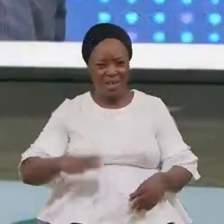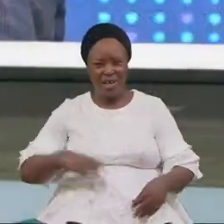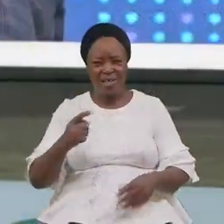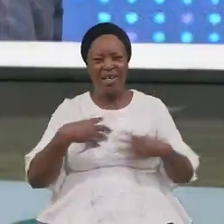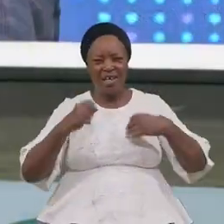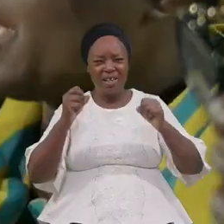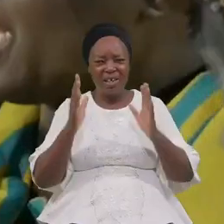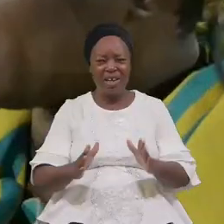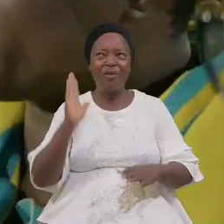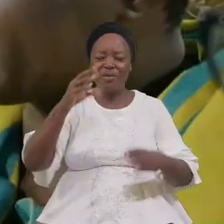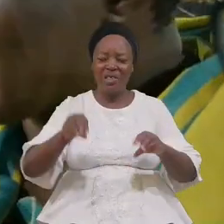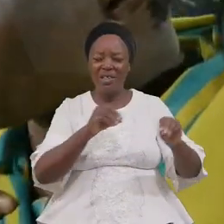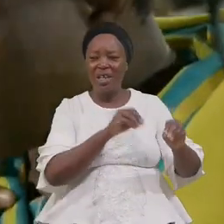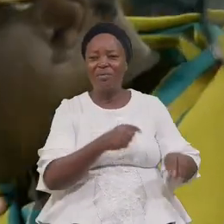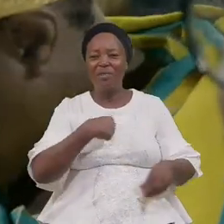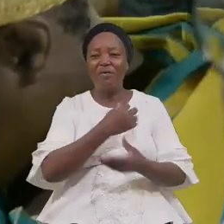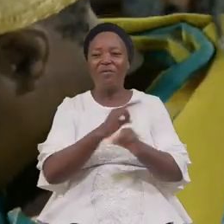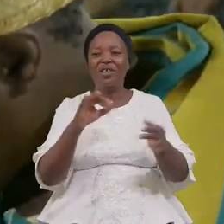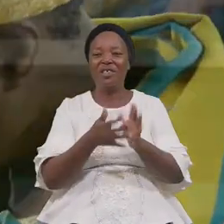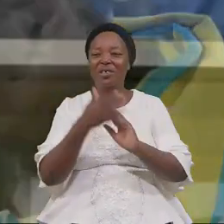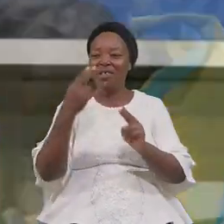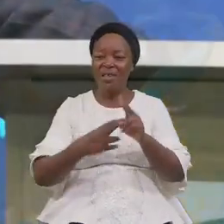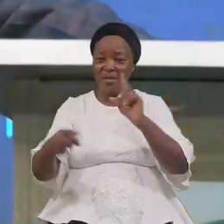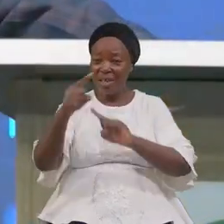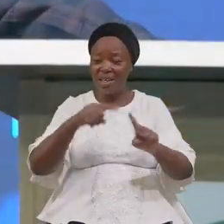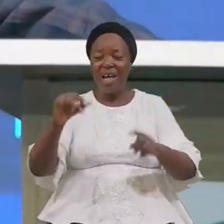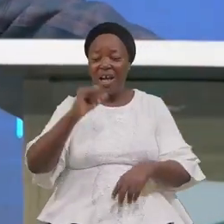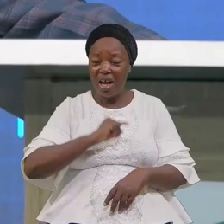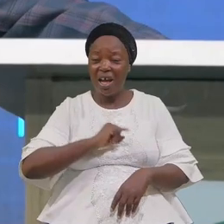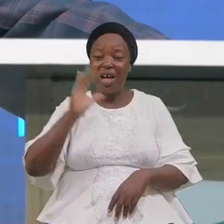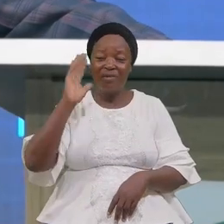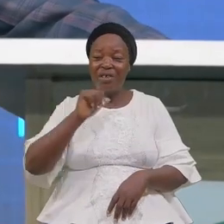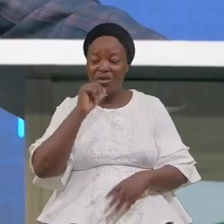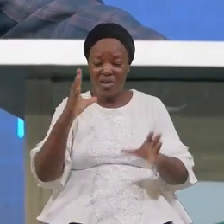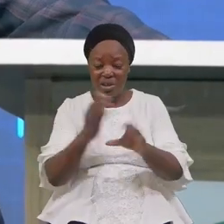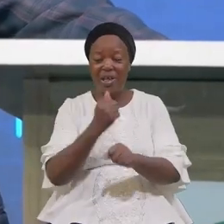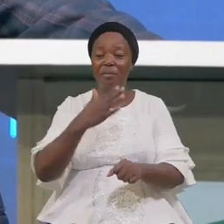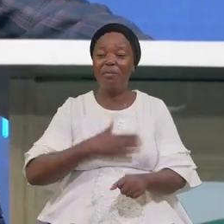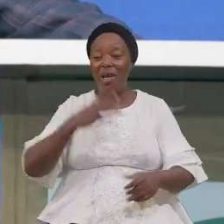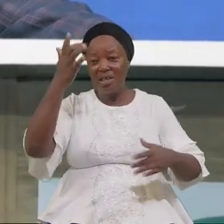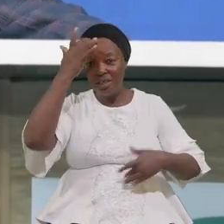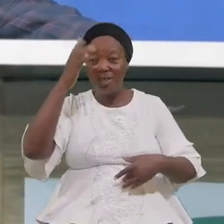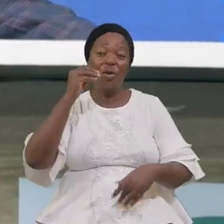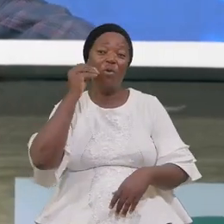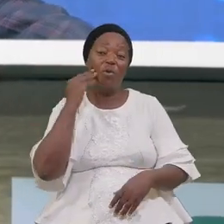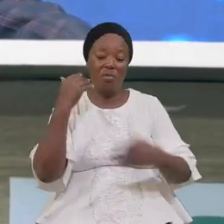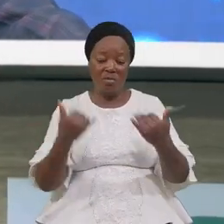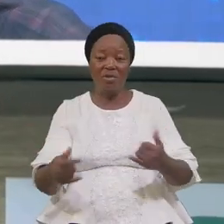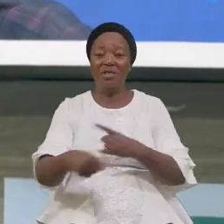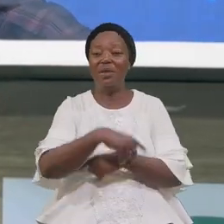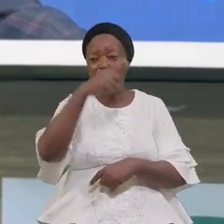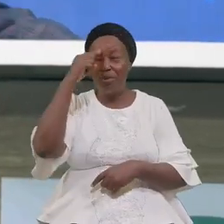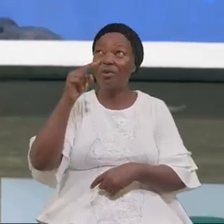free. I will not carry, I will not take my sickness home today. He will have compassion on